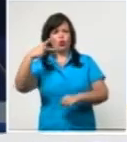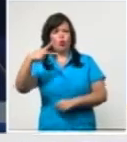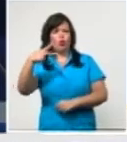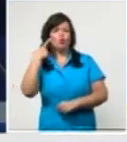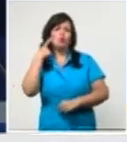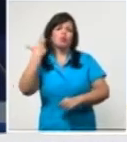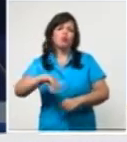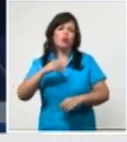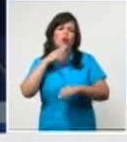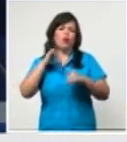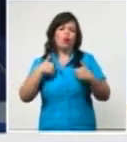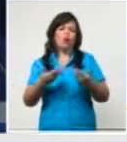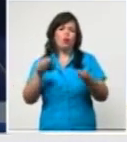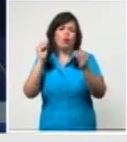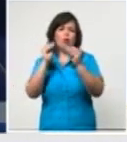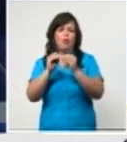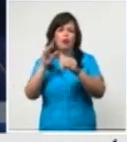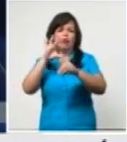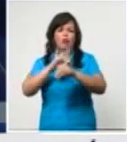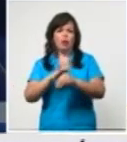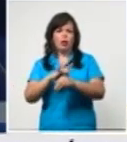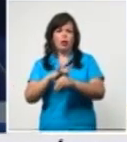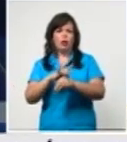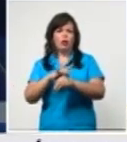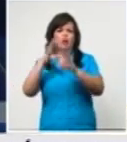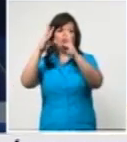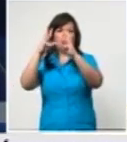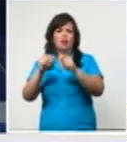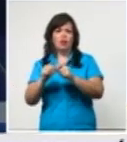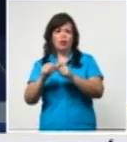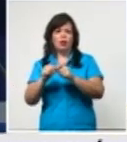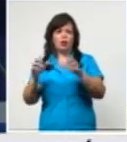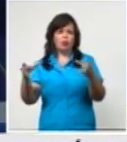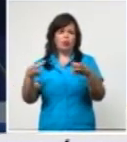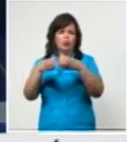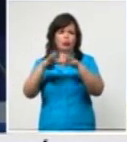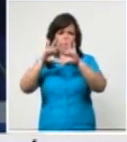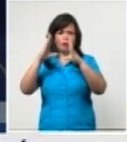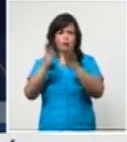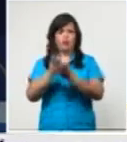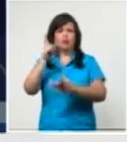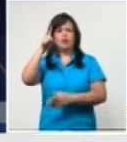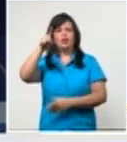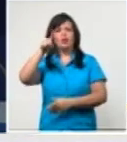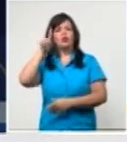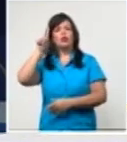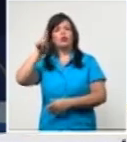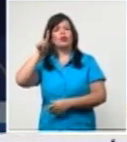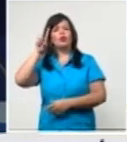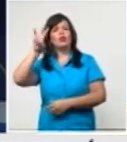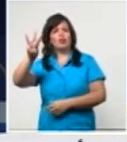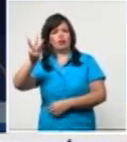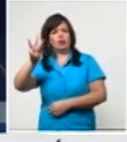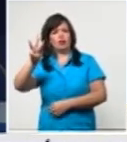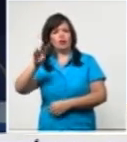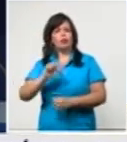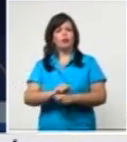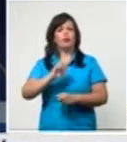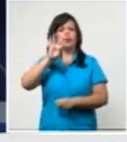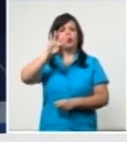infection was not determined. And so we have now 103 people in this category, which